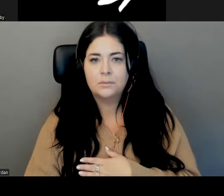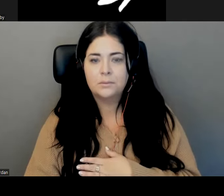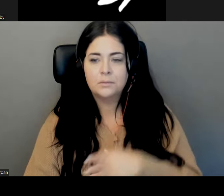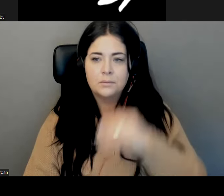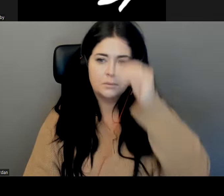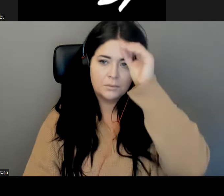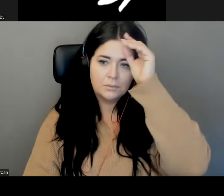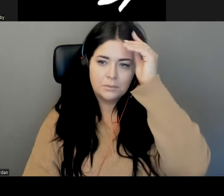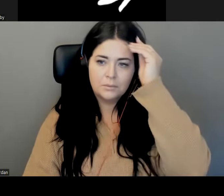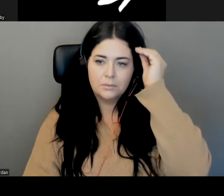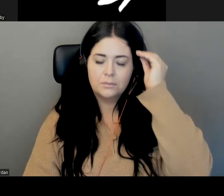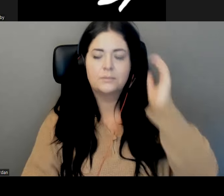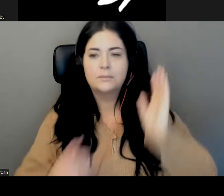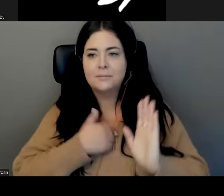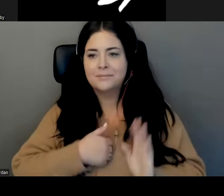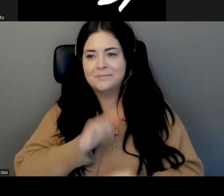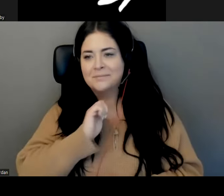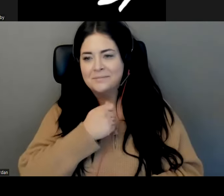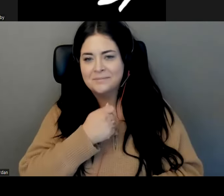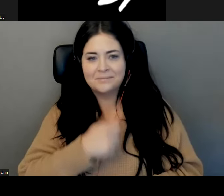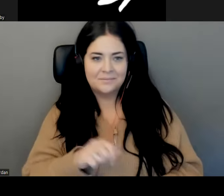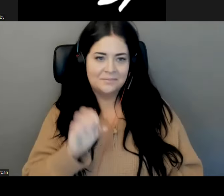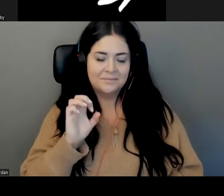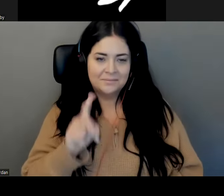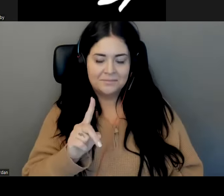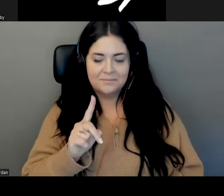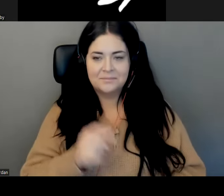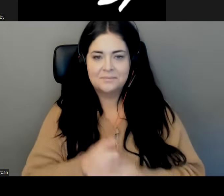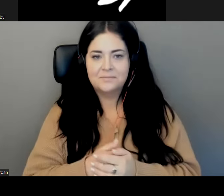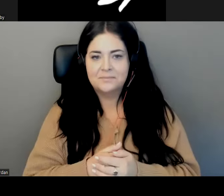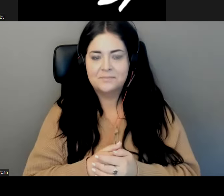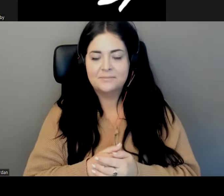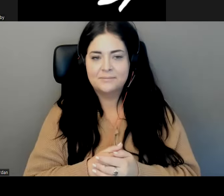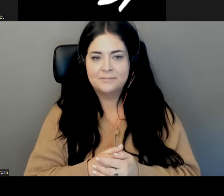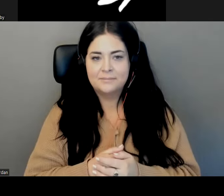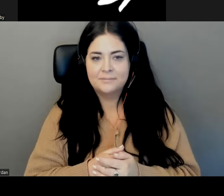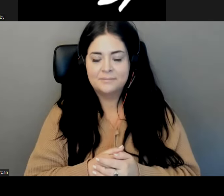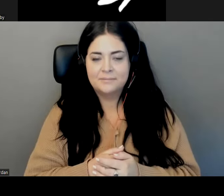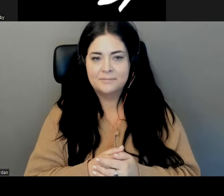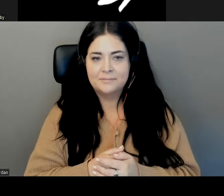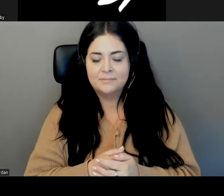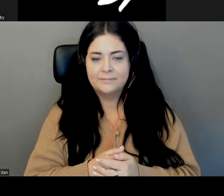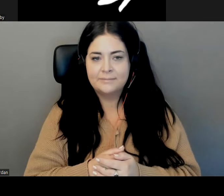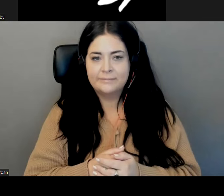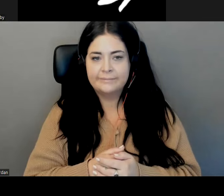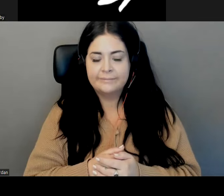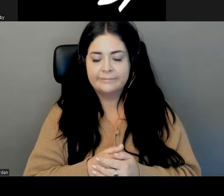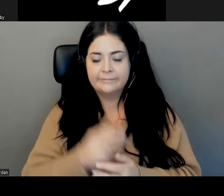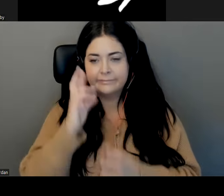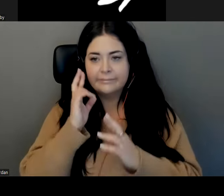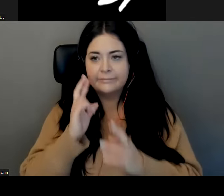I'll mute myself. Sorry. We respectfully acknowledge the land on which we gather as